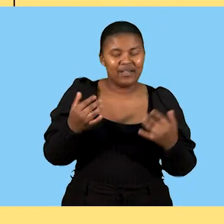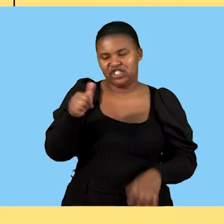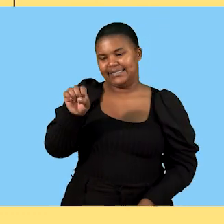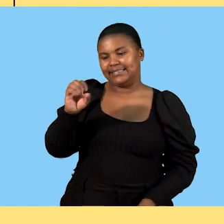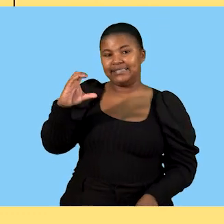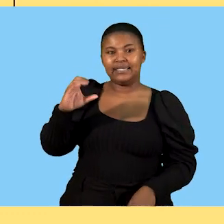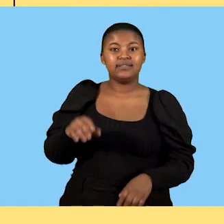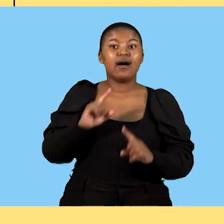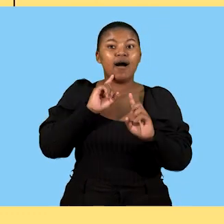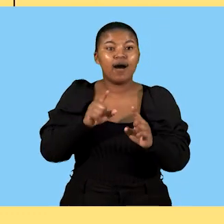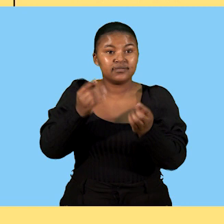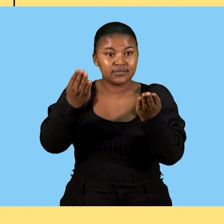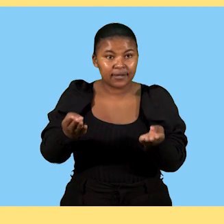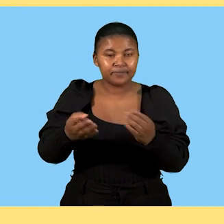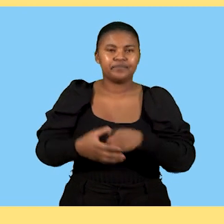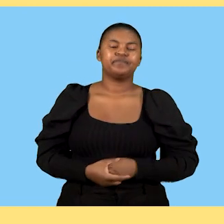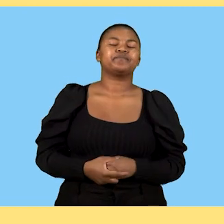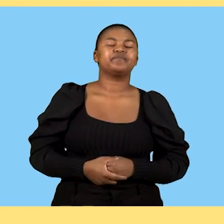Here is the answer.